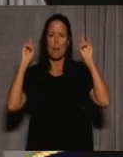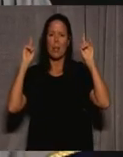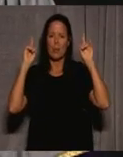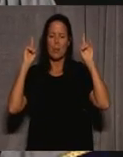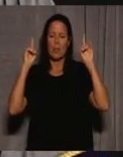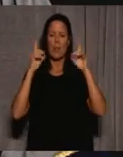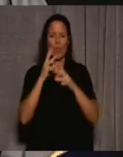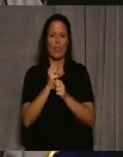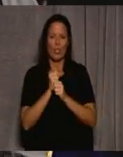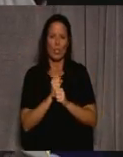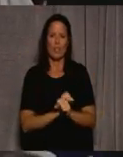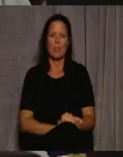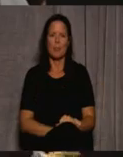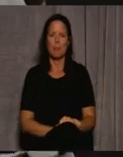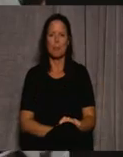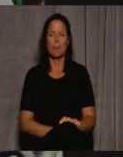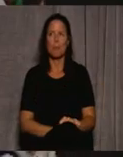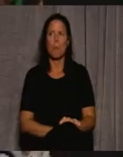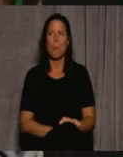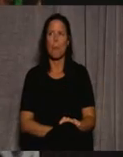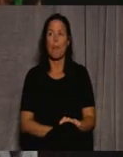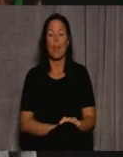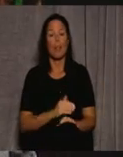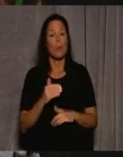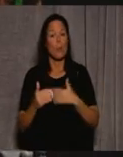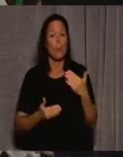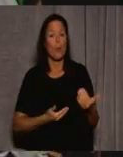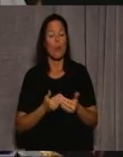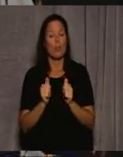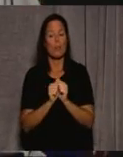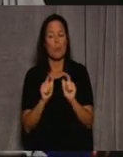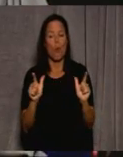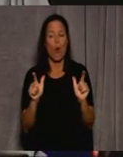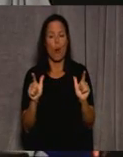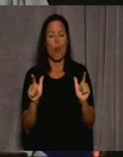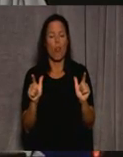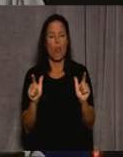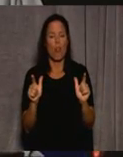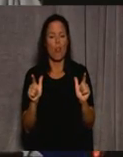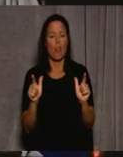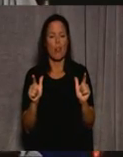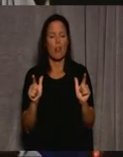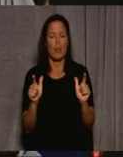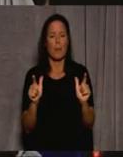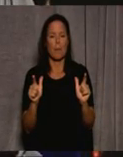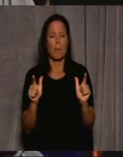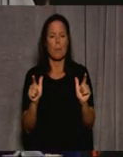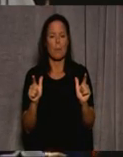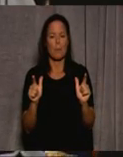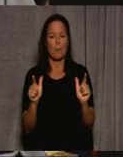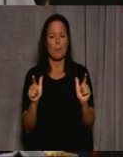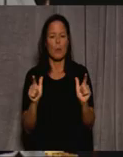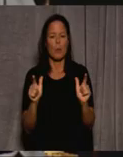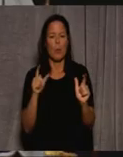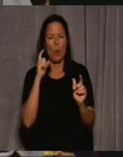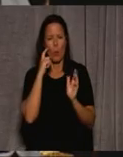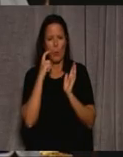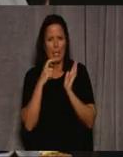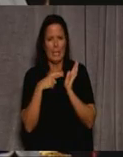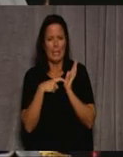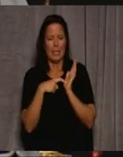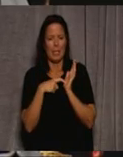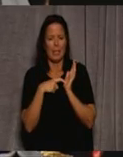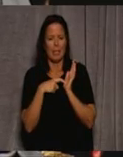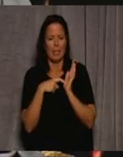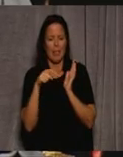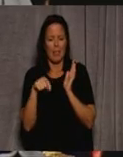achieved. And a warm welcome to all of those who are witnessing